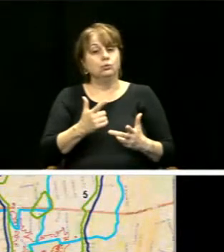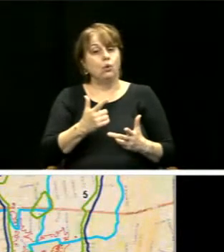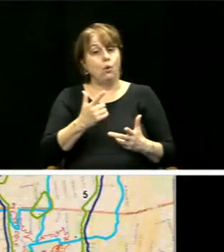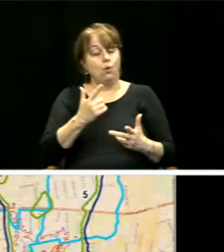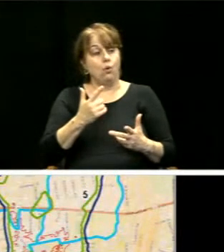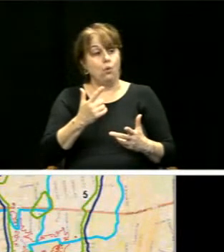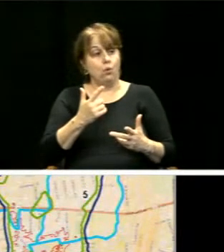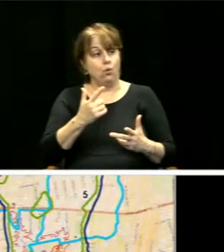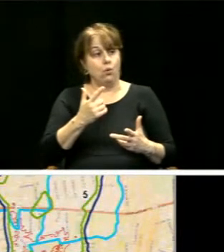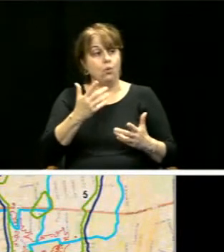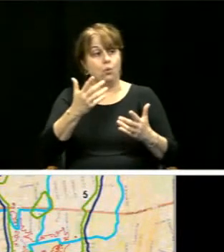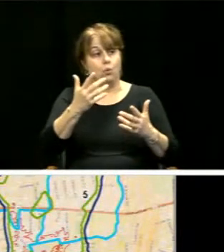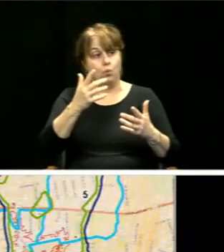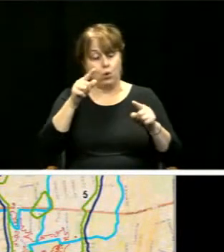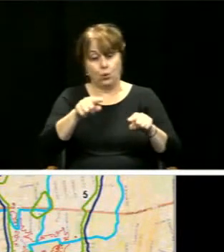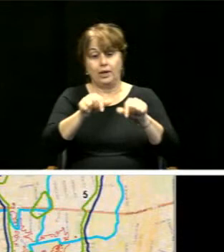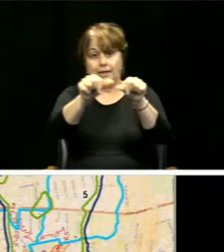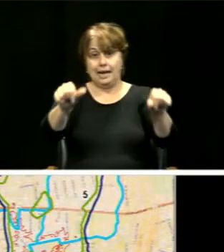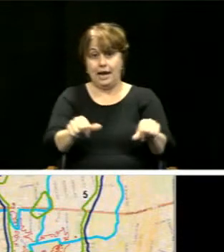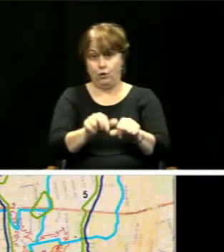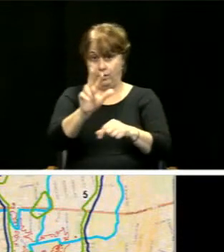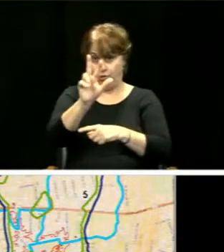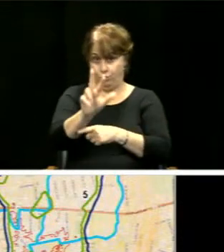at pretty much this area 3